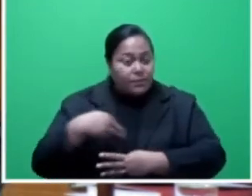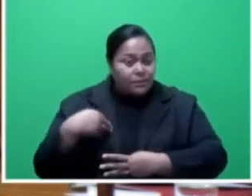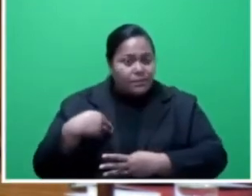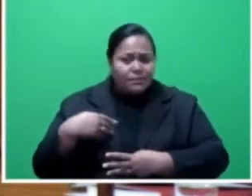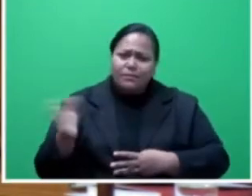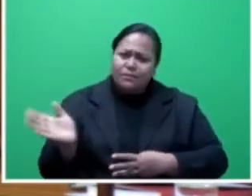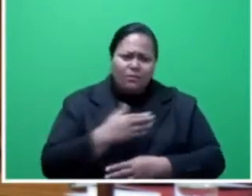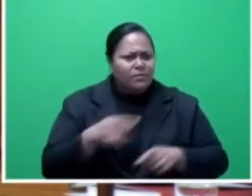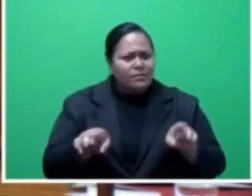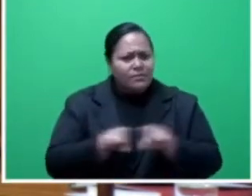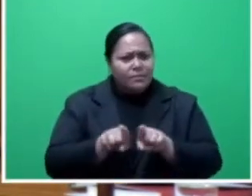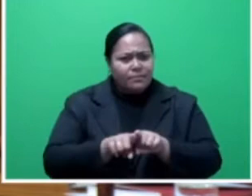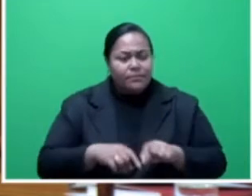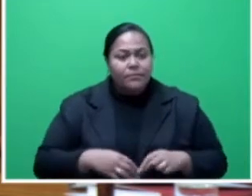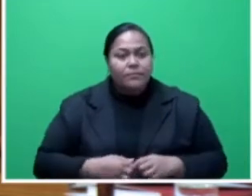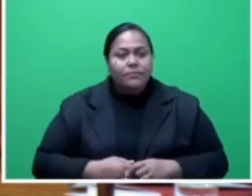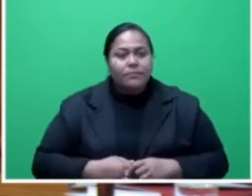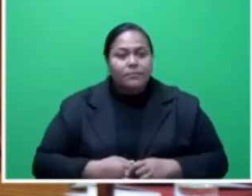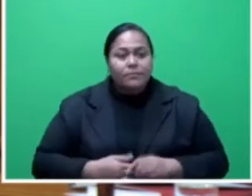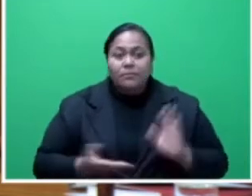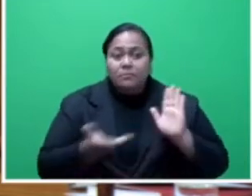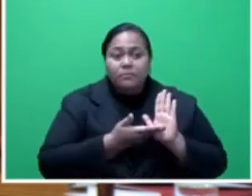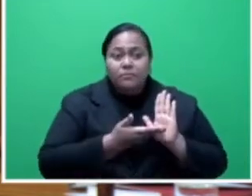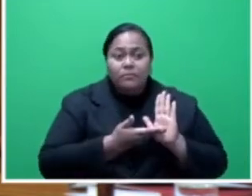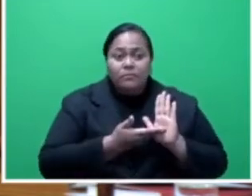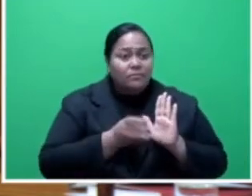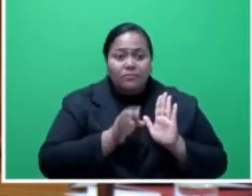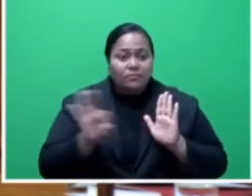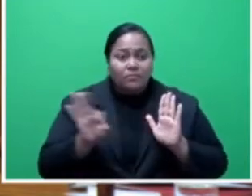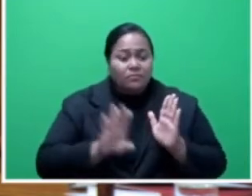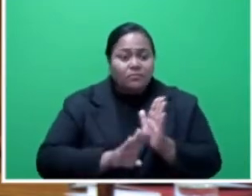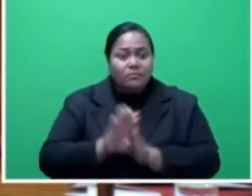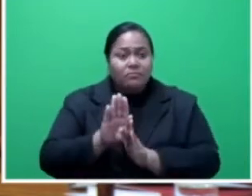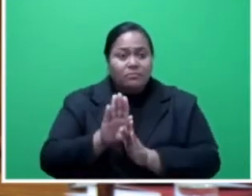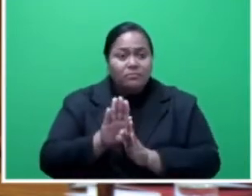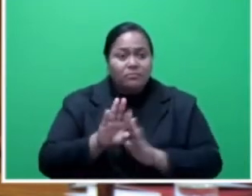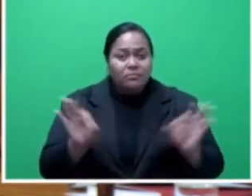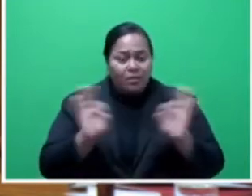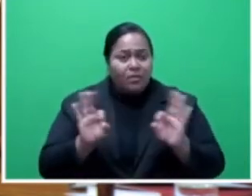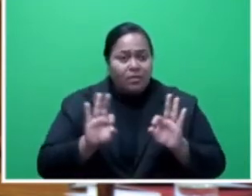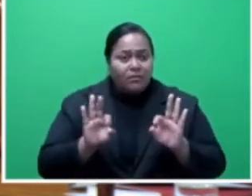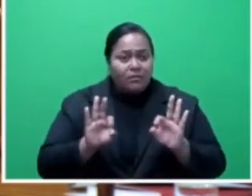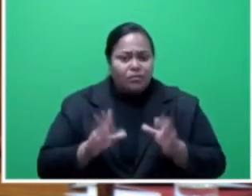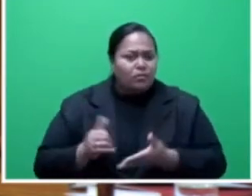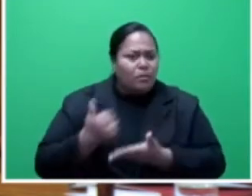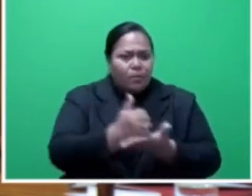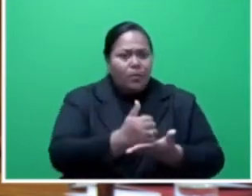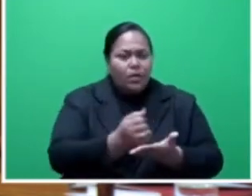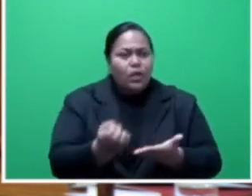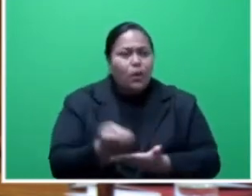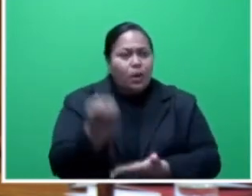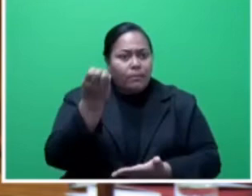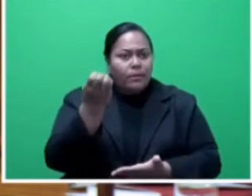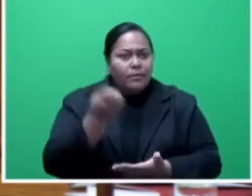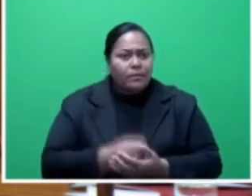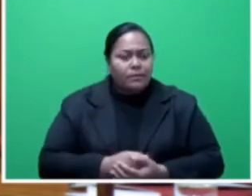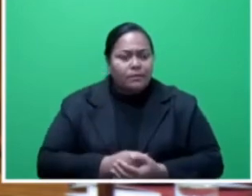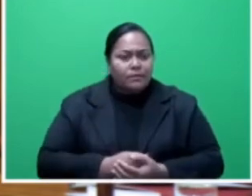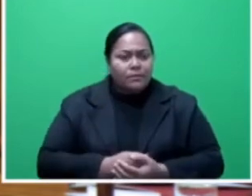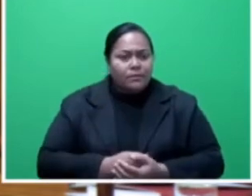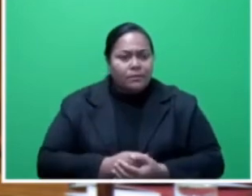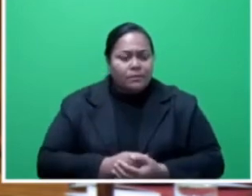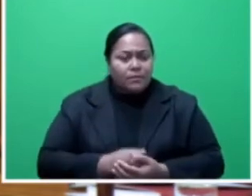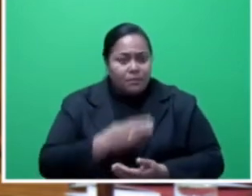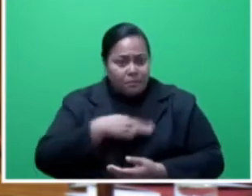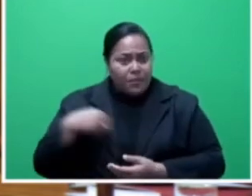same. There is not enough growth to impact our economy. Honorable Koya just mentioned that